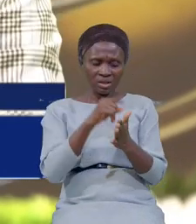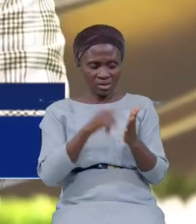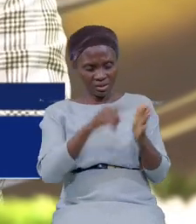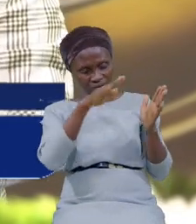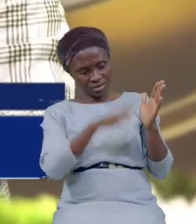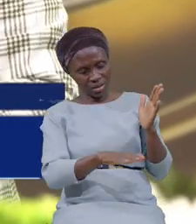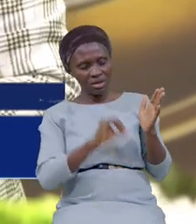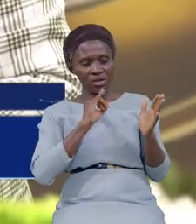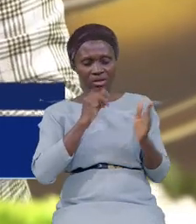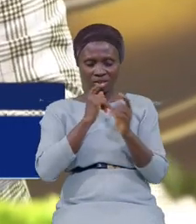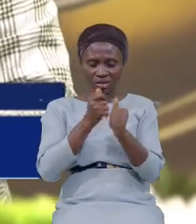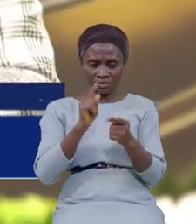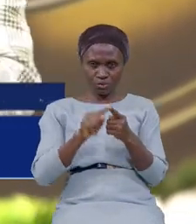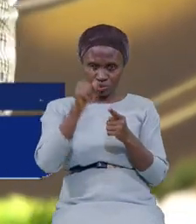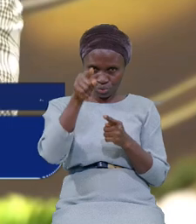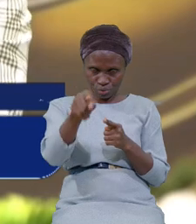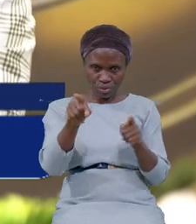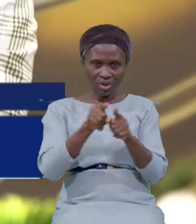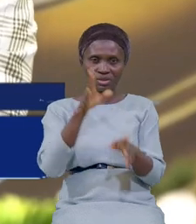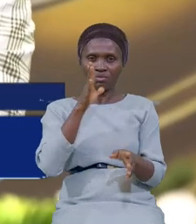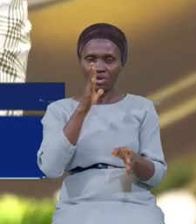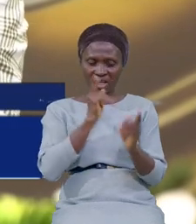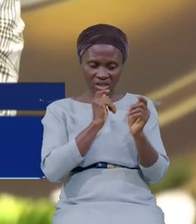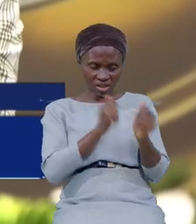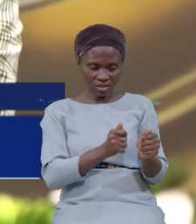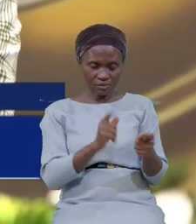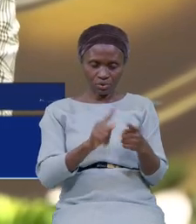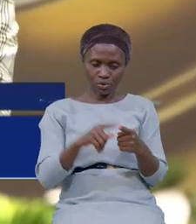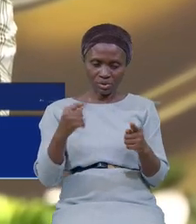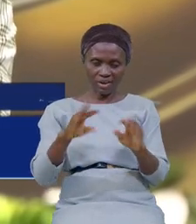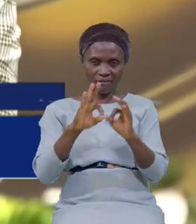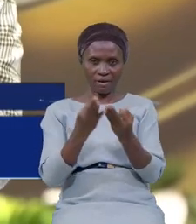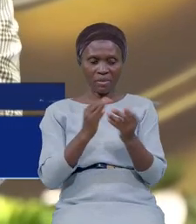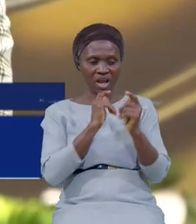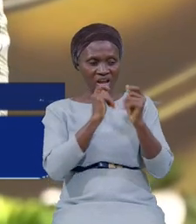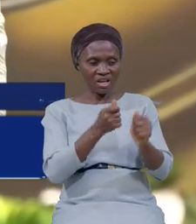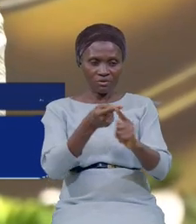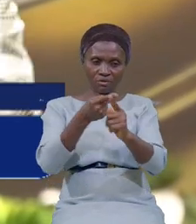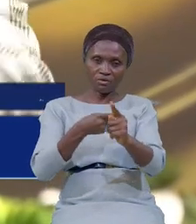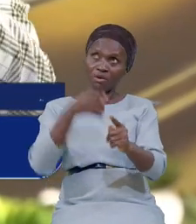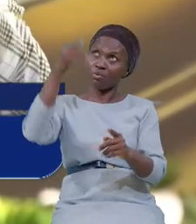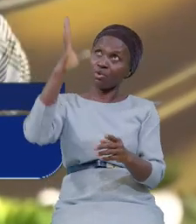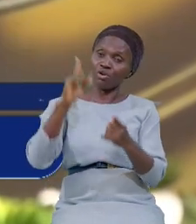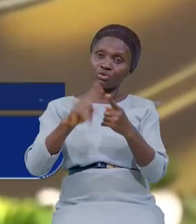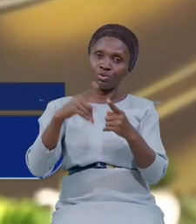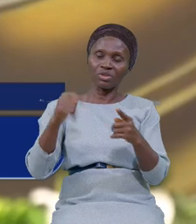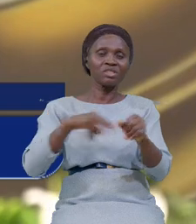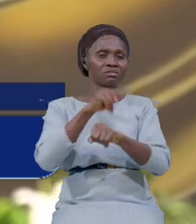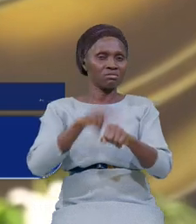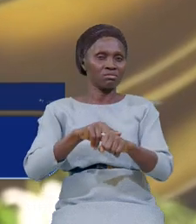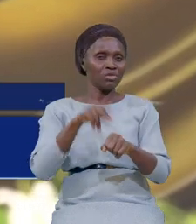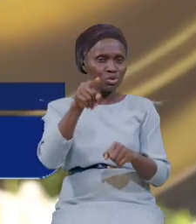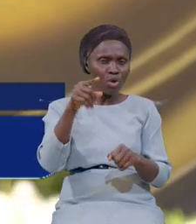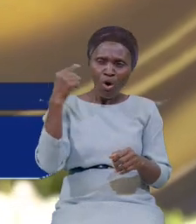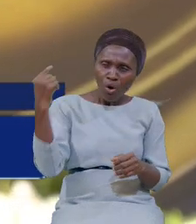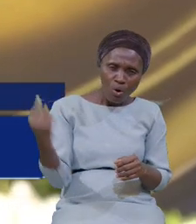gift to the family, understand. A gift from God to the nation. Always look at the